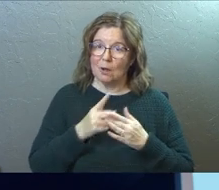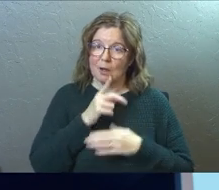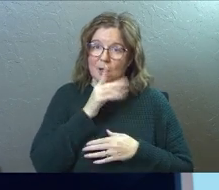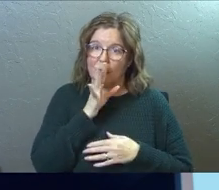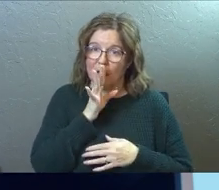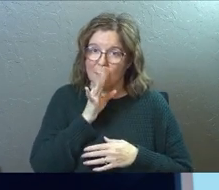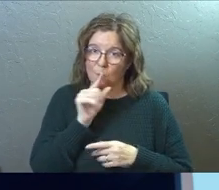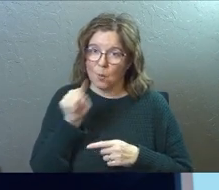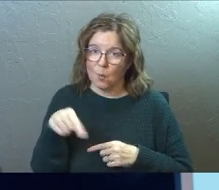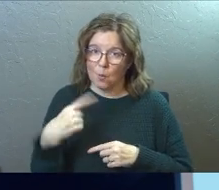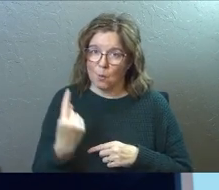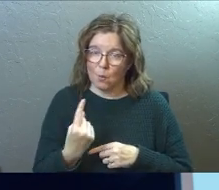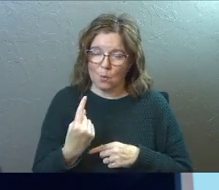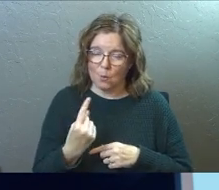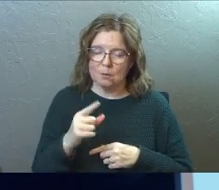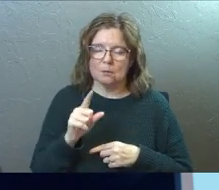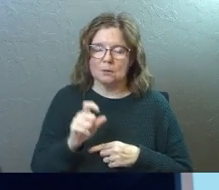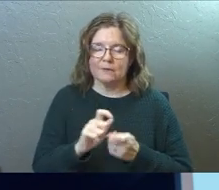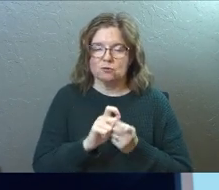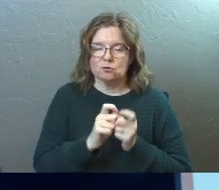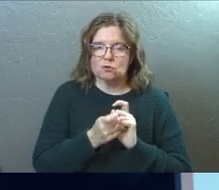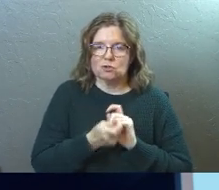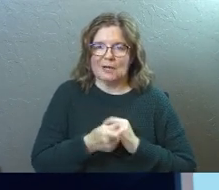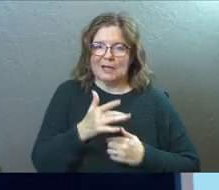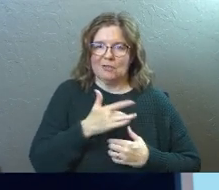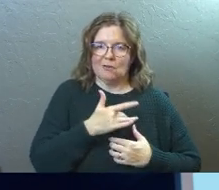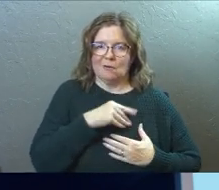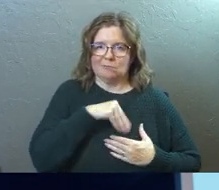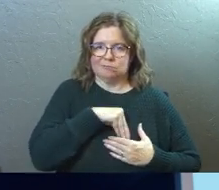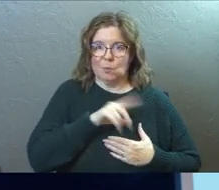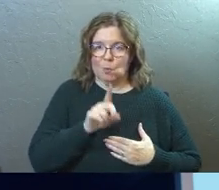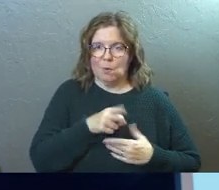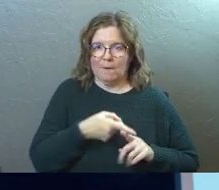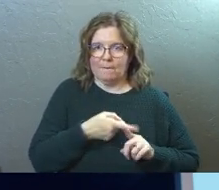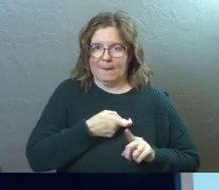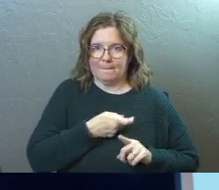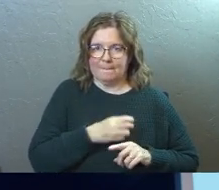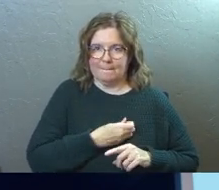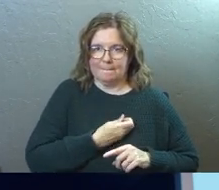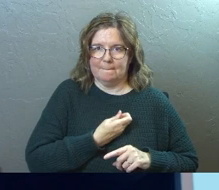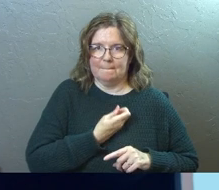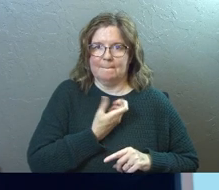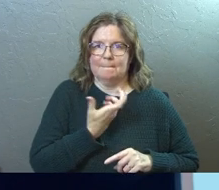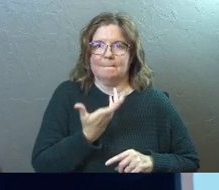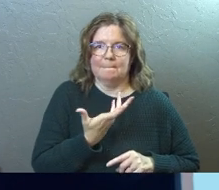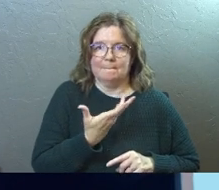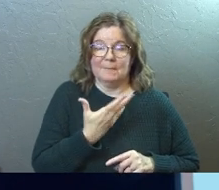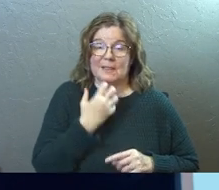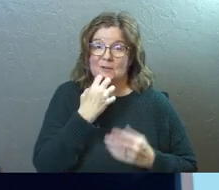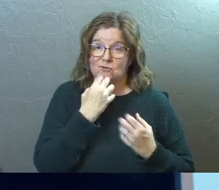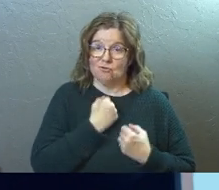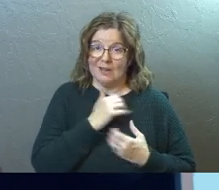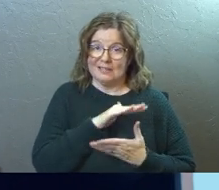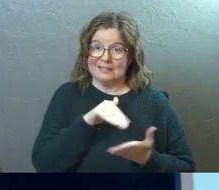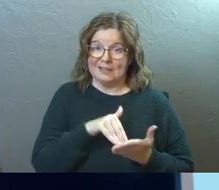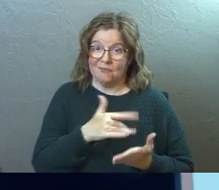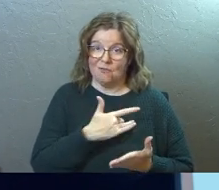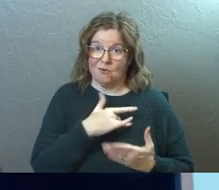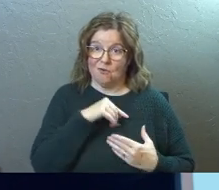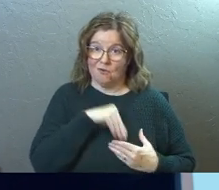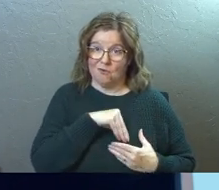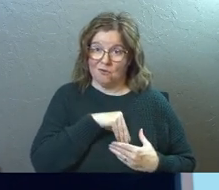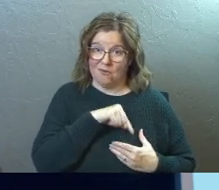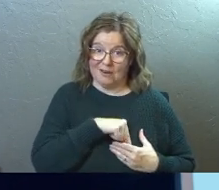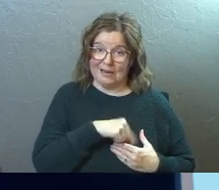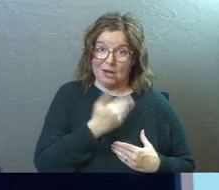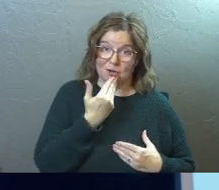that come out of your mouth. You have to change the source of them. So he's like, there's this treasure at the center of your heart,